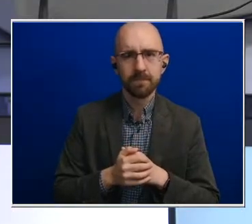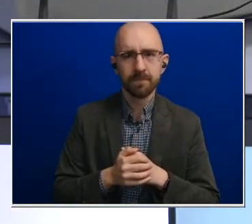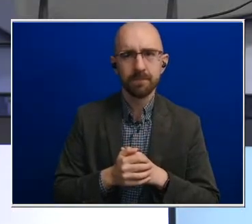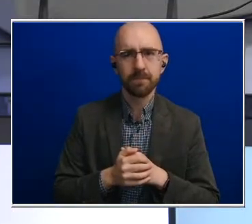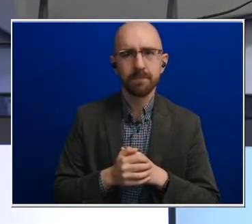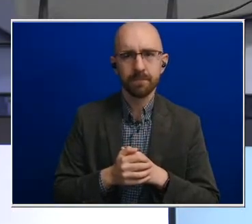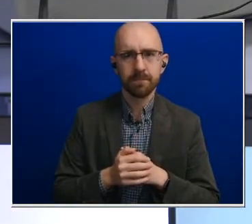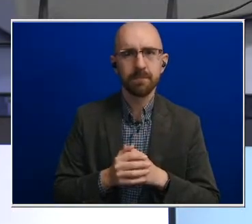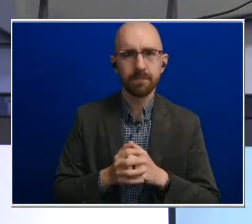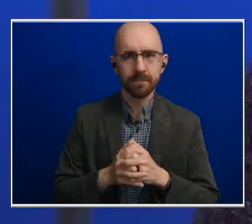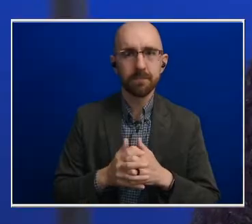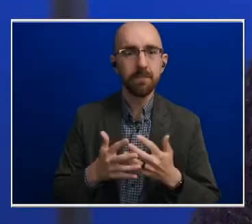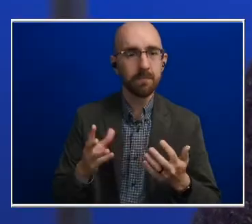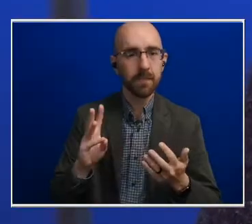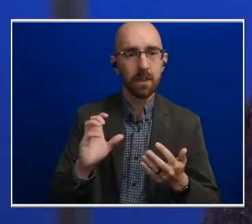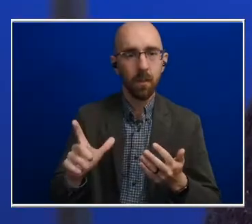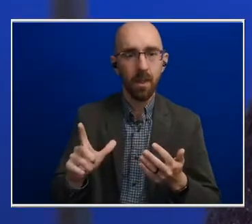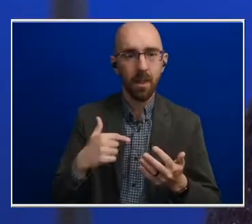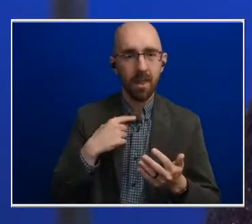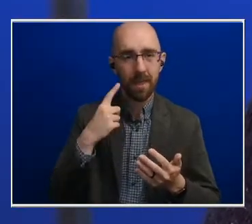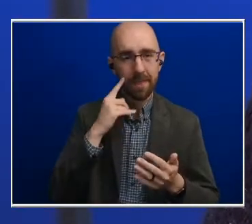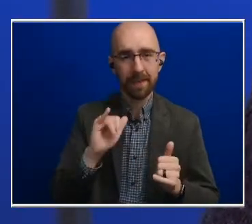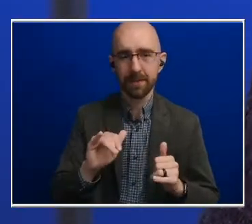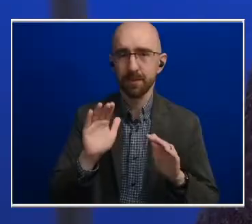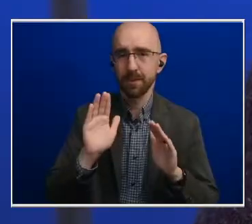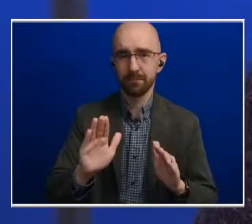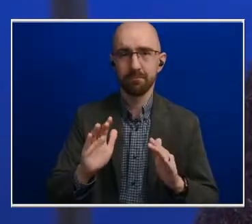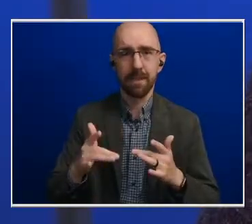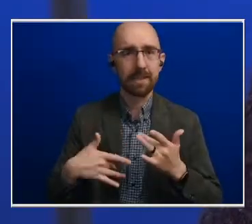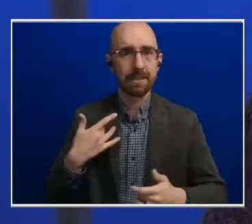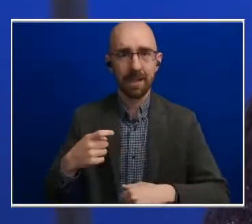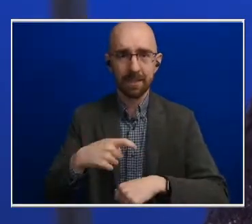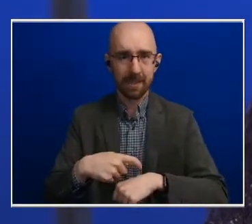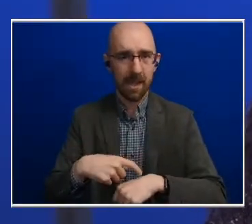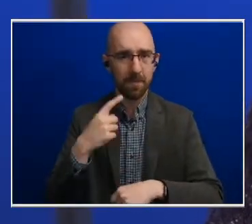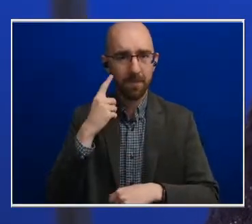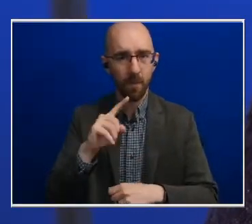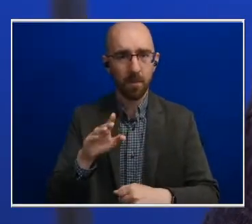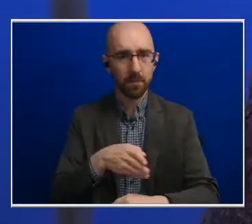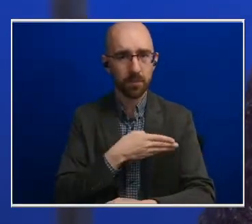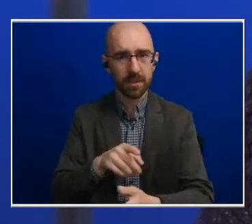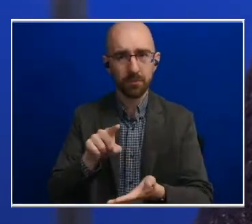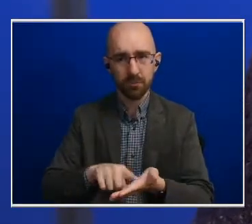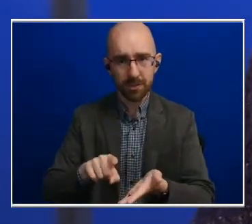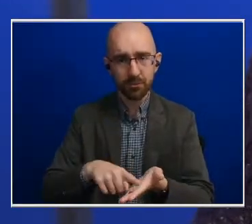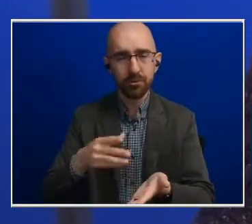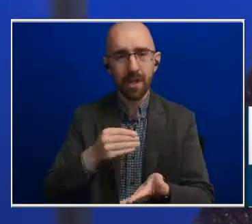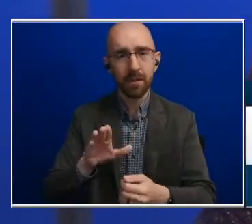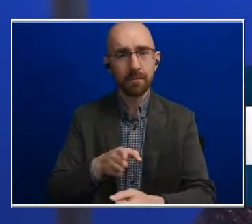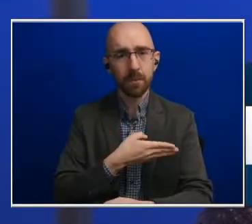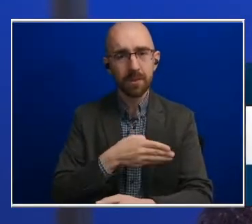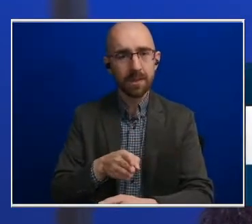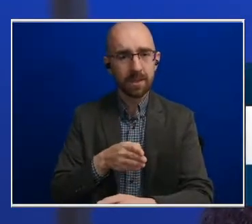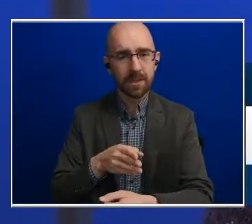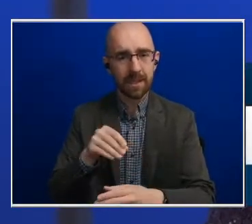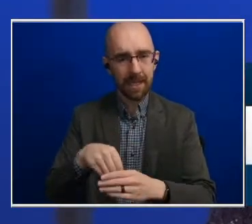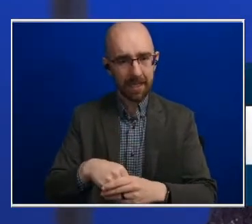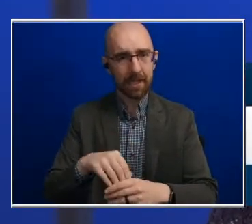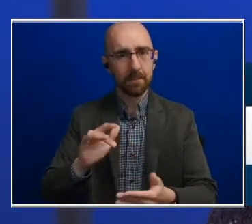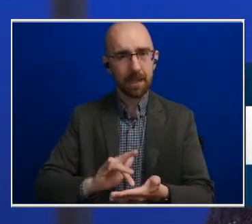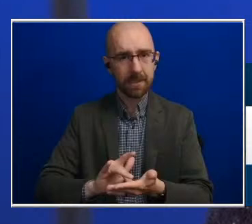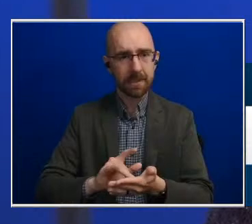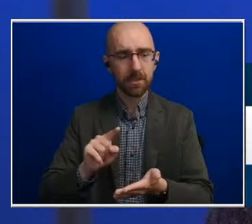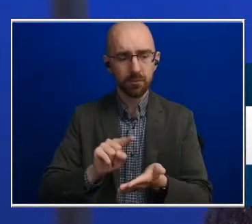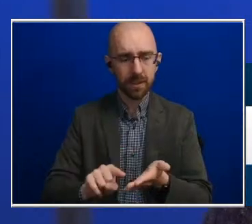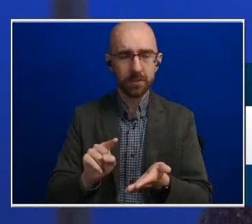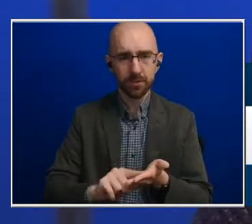Well, I think that this is a really exciting time for music research and music in medicine research. There's a